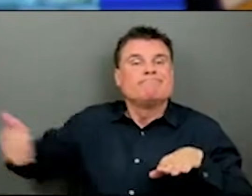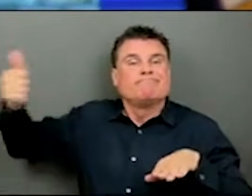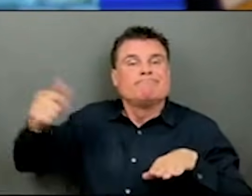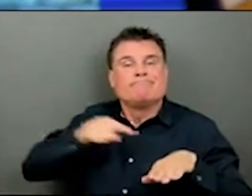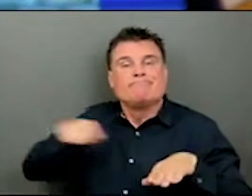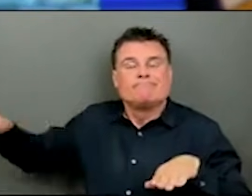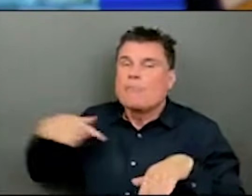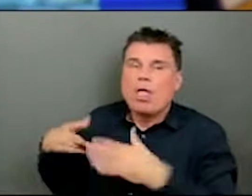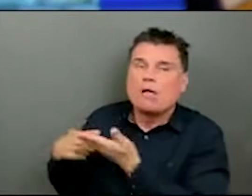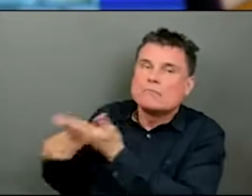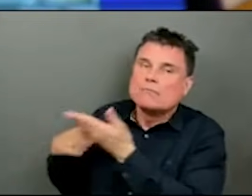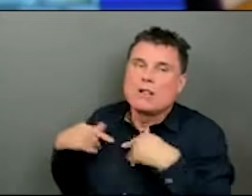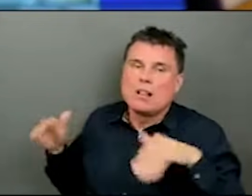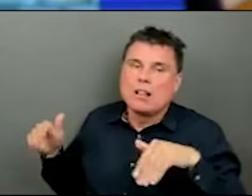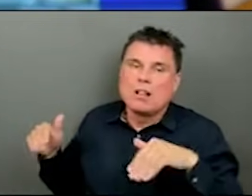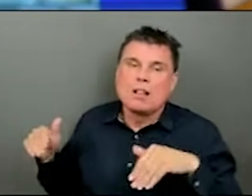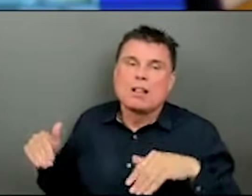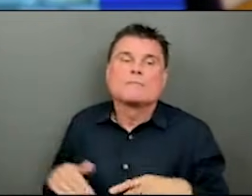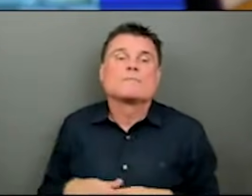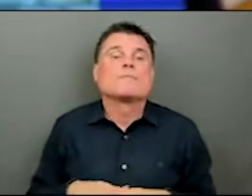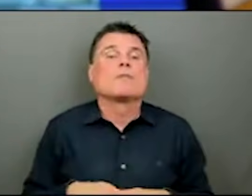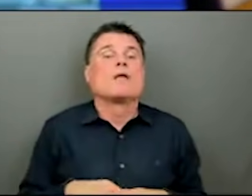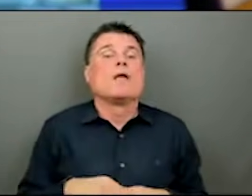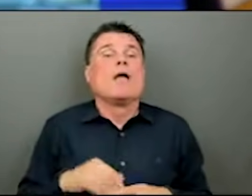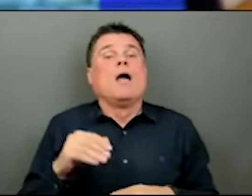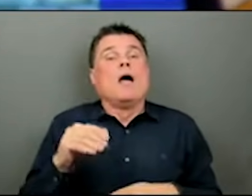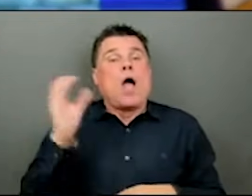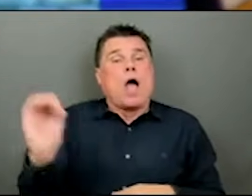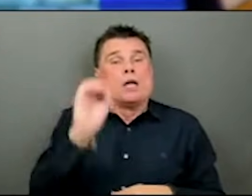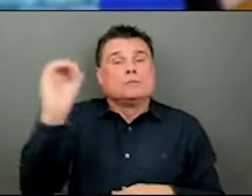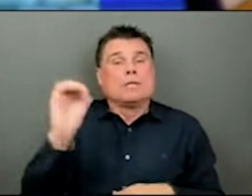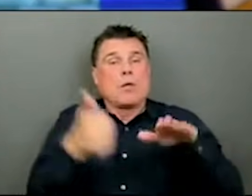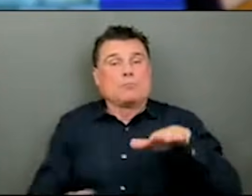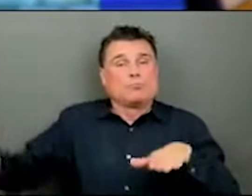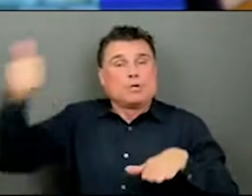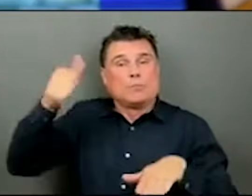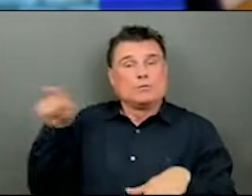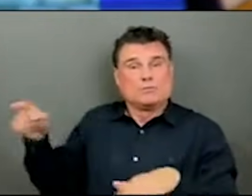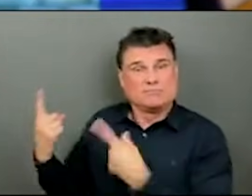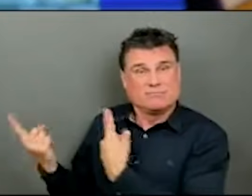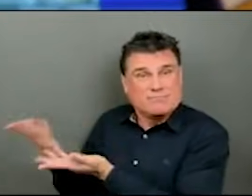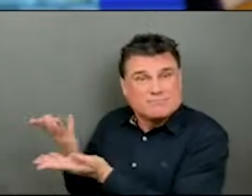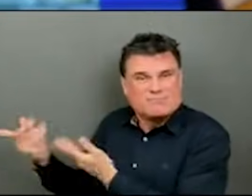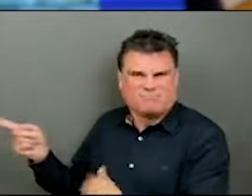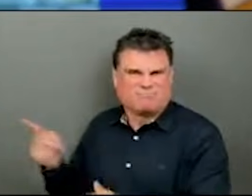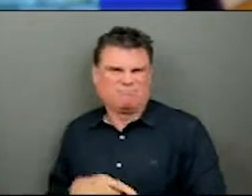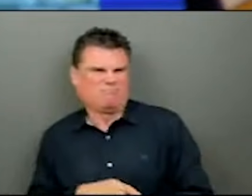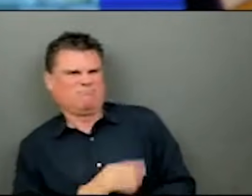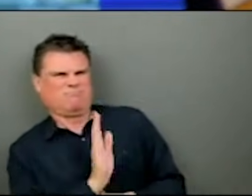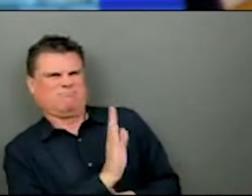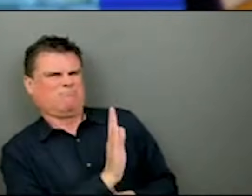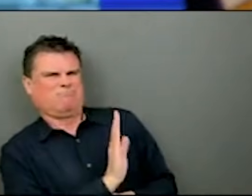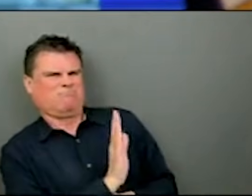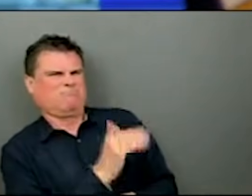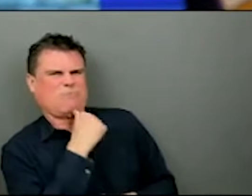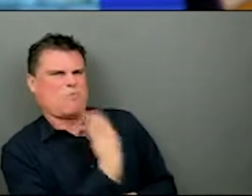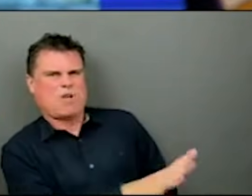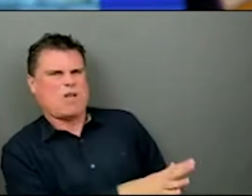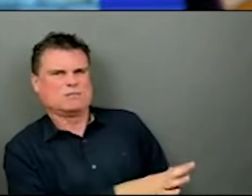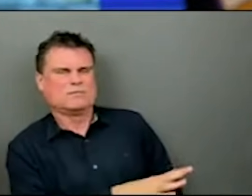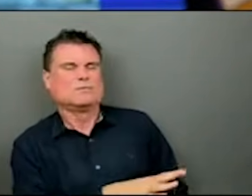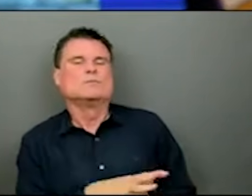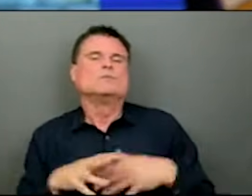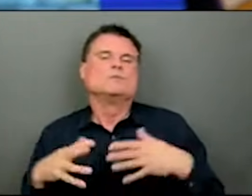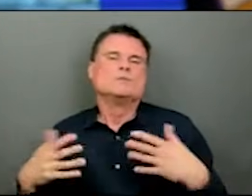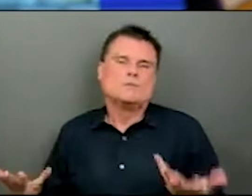that have not been well received. He has not talked to me about them, but I know we have work underway, and we'll have more to say in the days ahead.